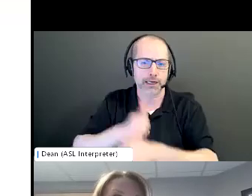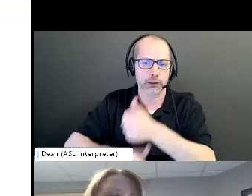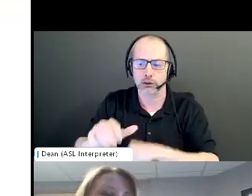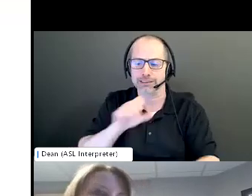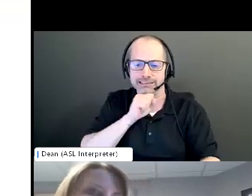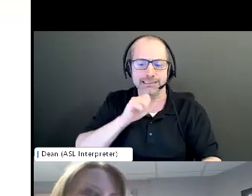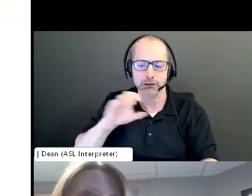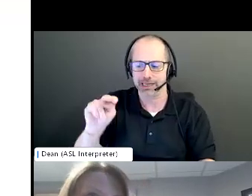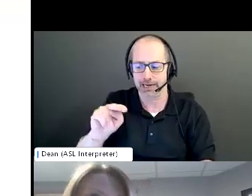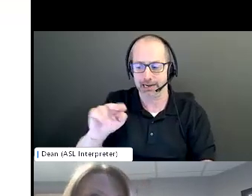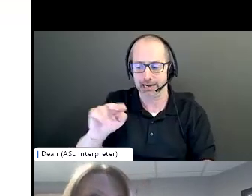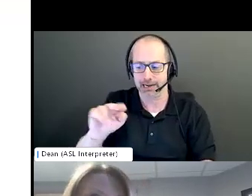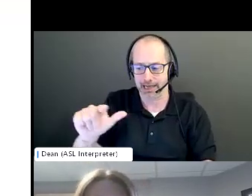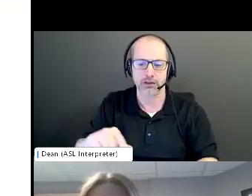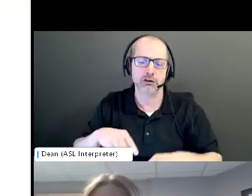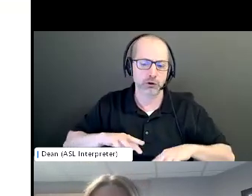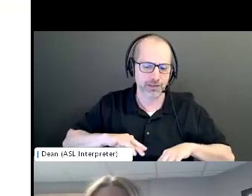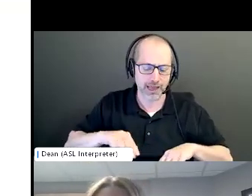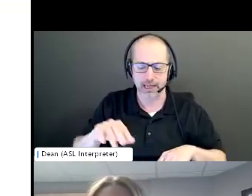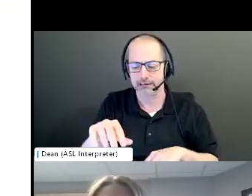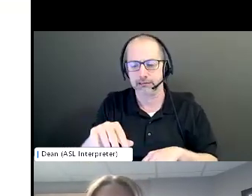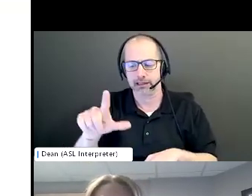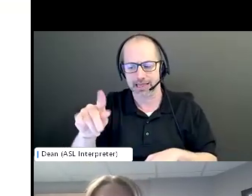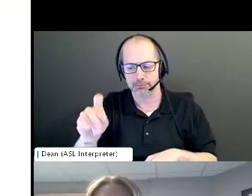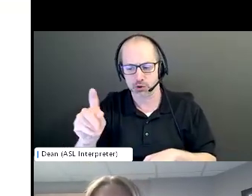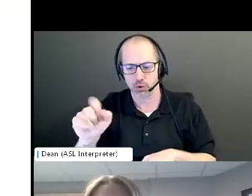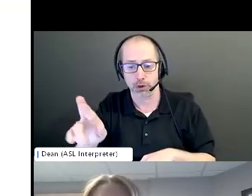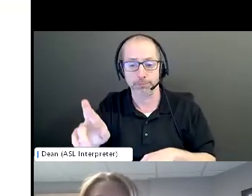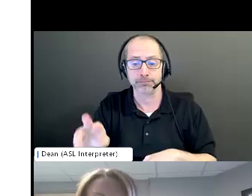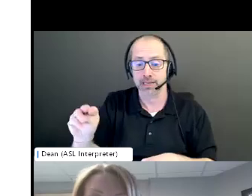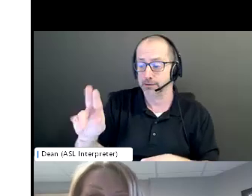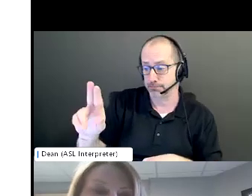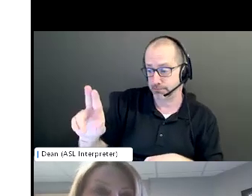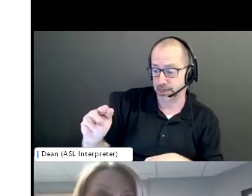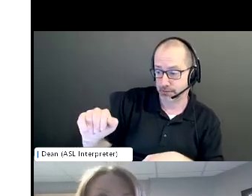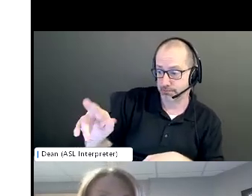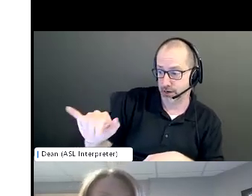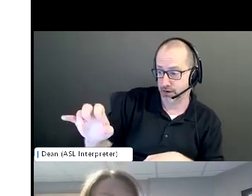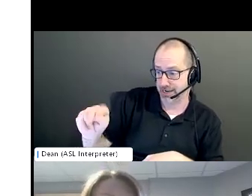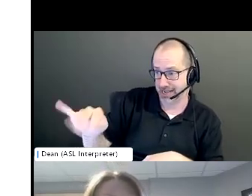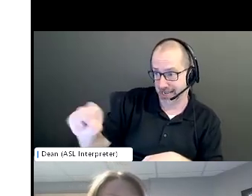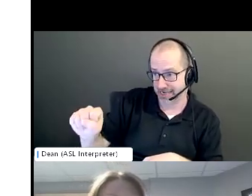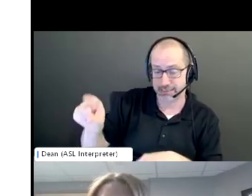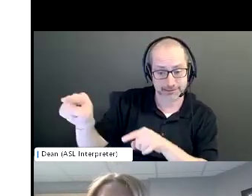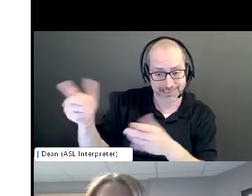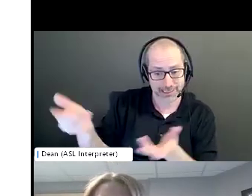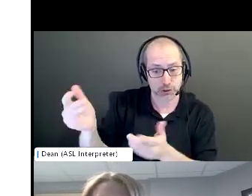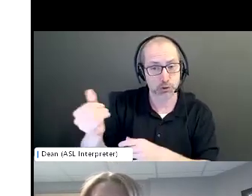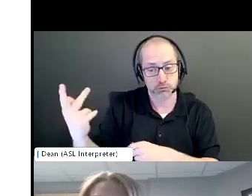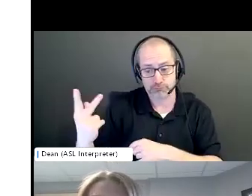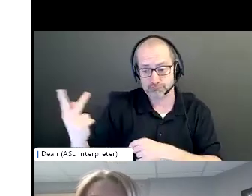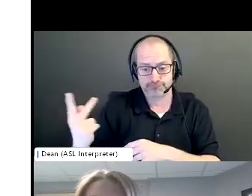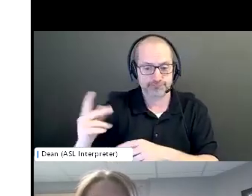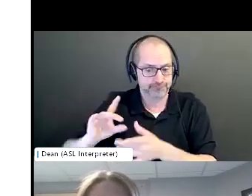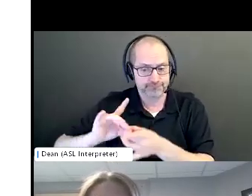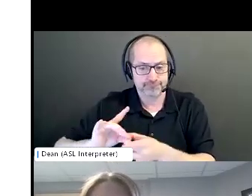Labrador. And with me today is Mary Ennis. She's been with this organization for many years, and